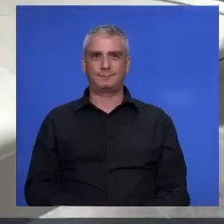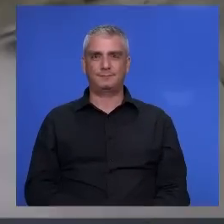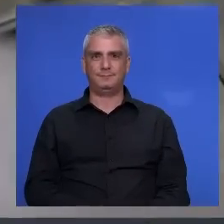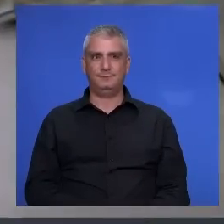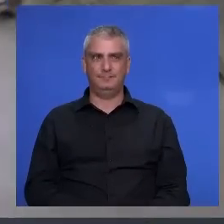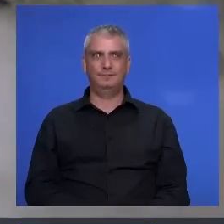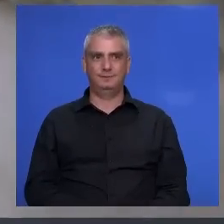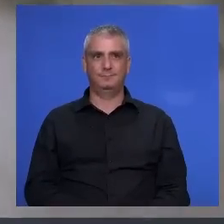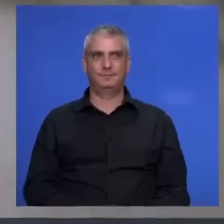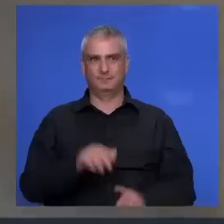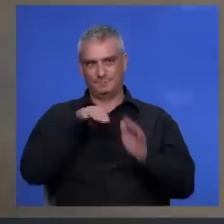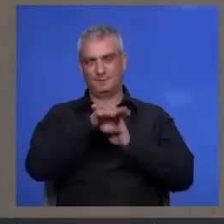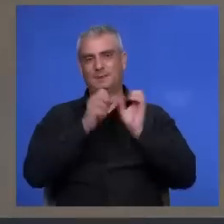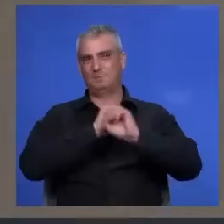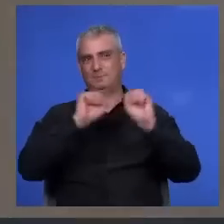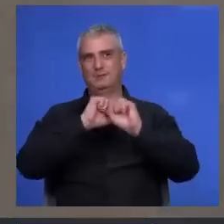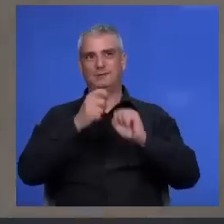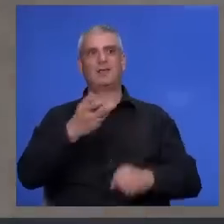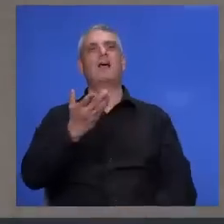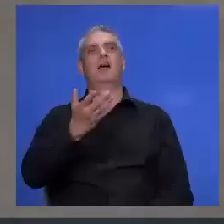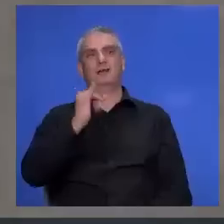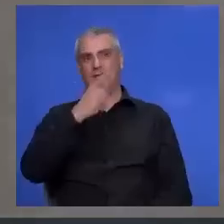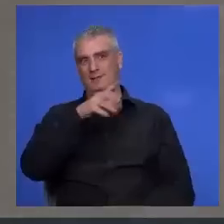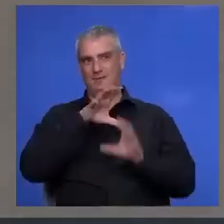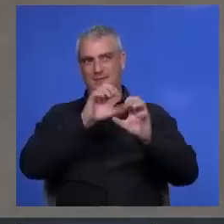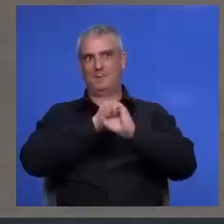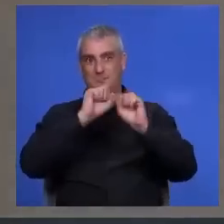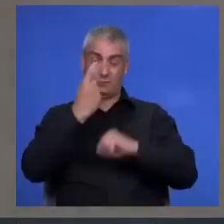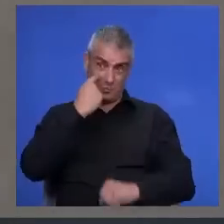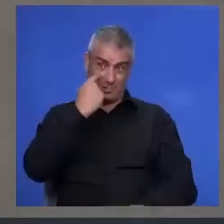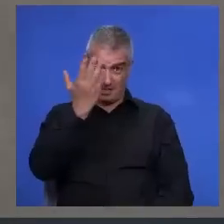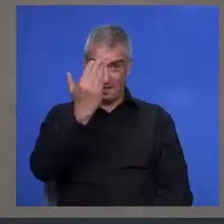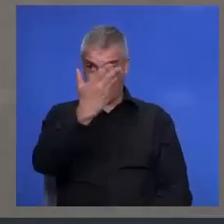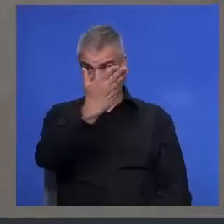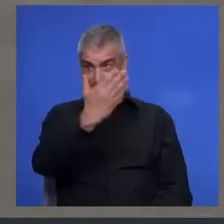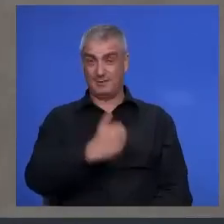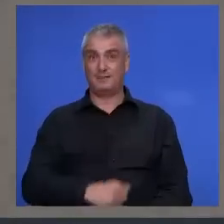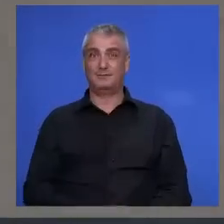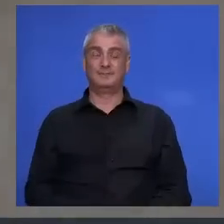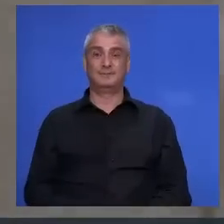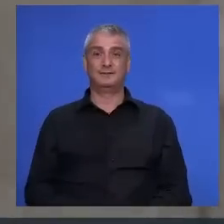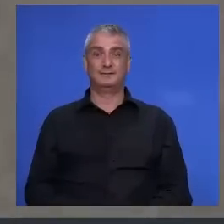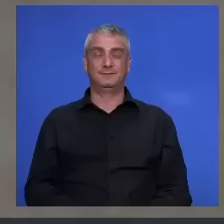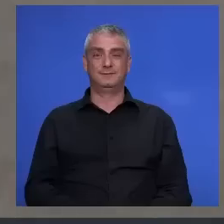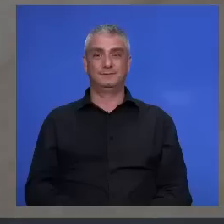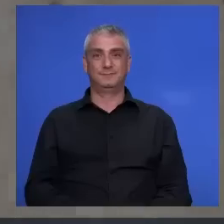Yeah, that's a Bombay. Yeah, that's a Bombay. What? Come take a look.